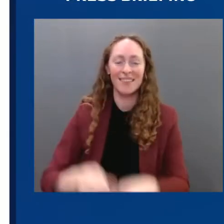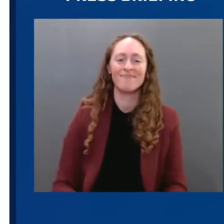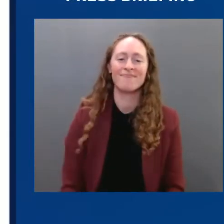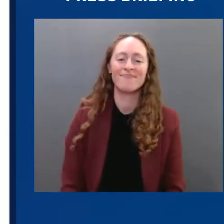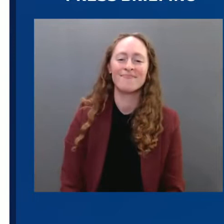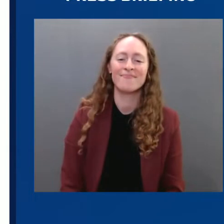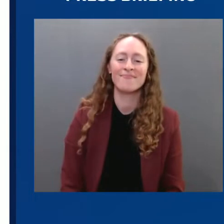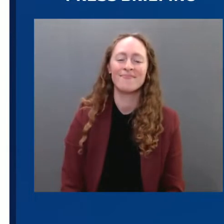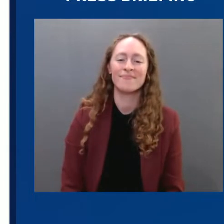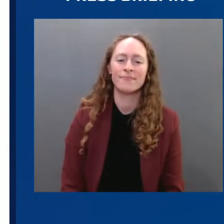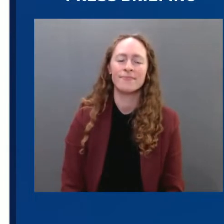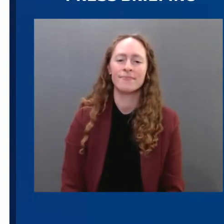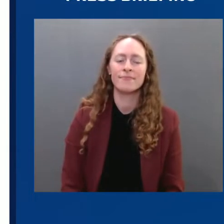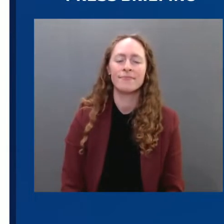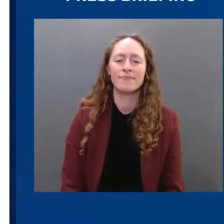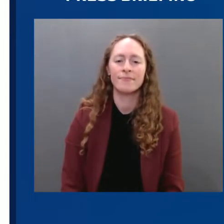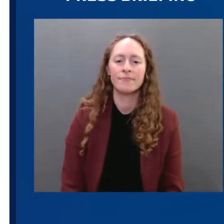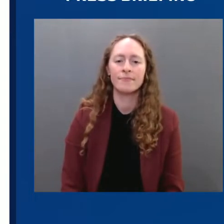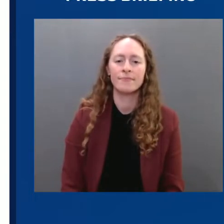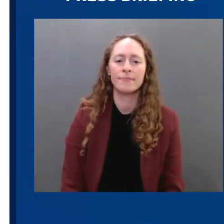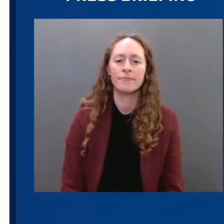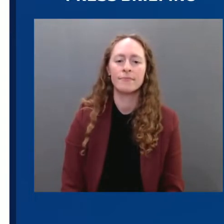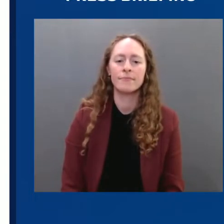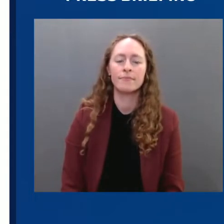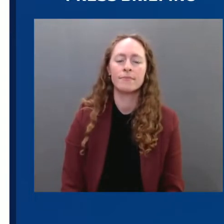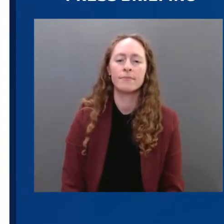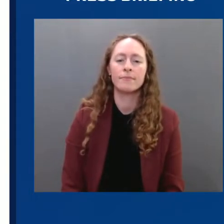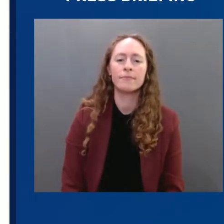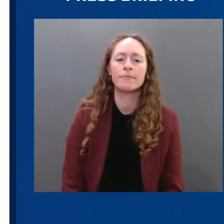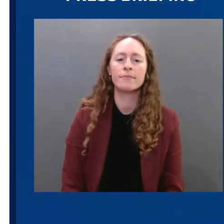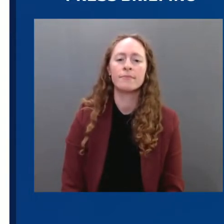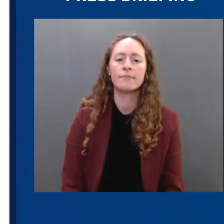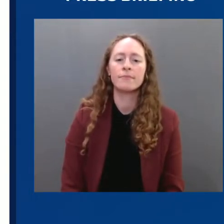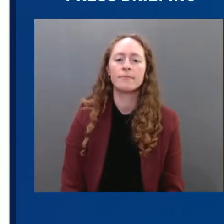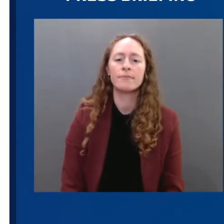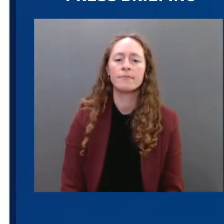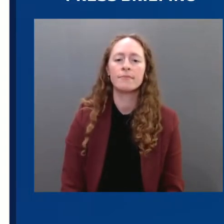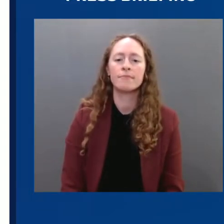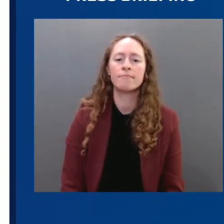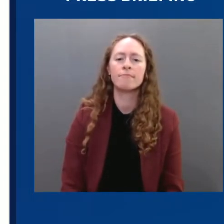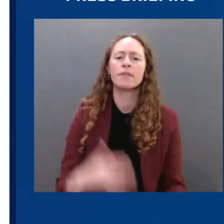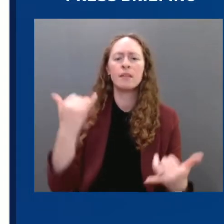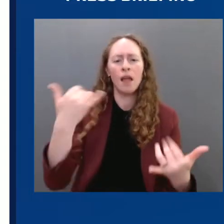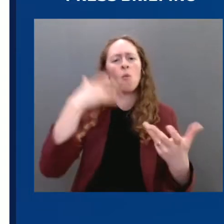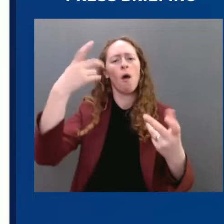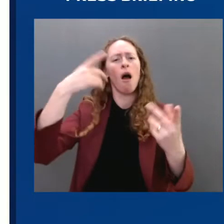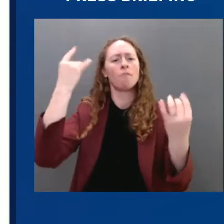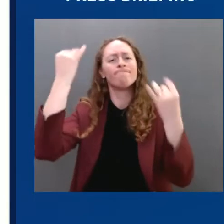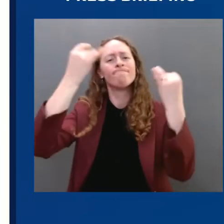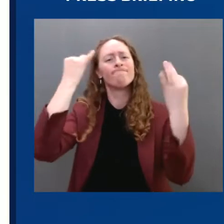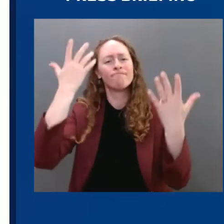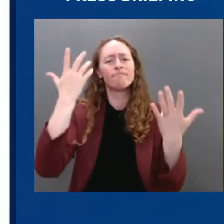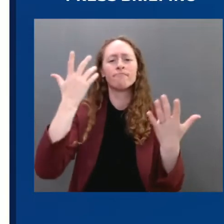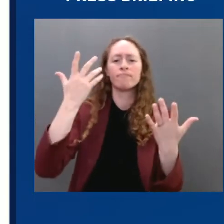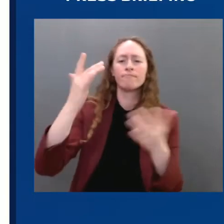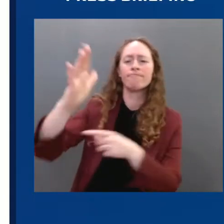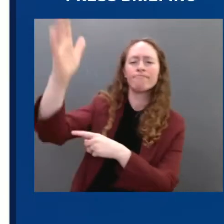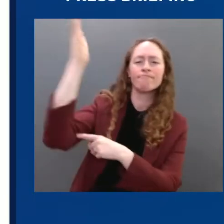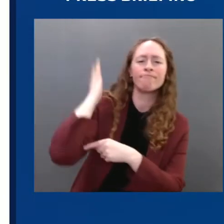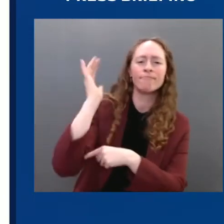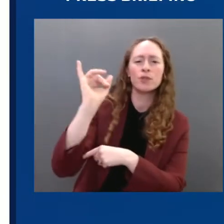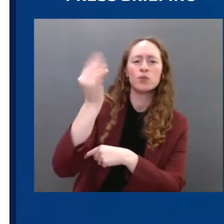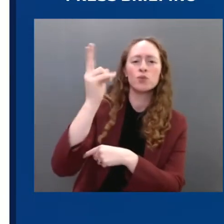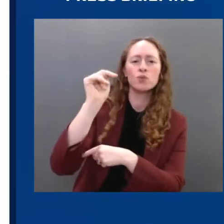you look temporally from June of 2021, how successive variants due to mutational